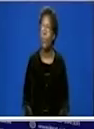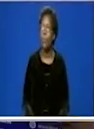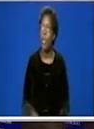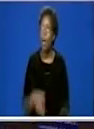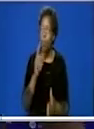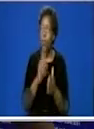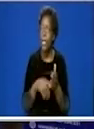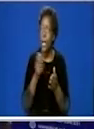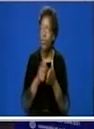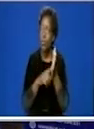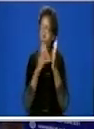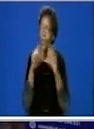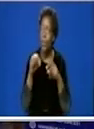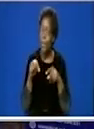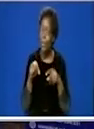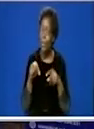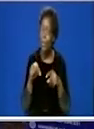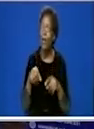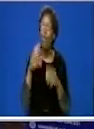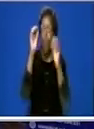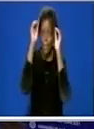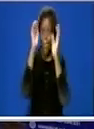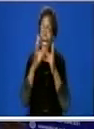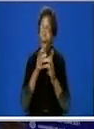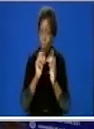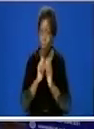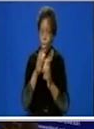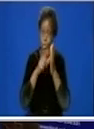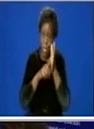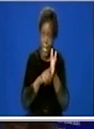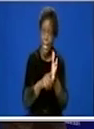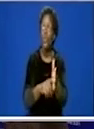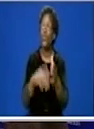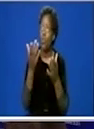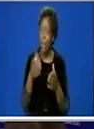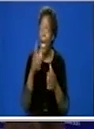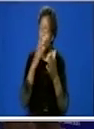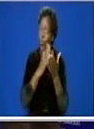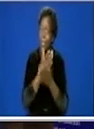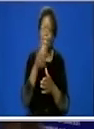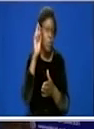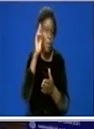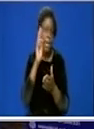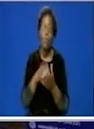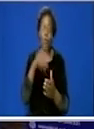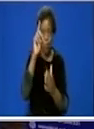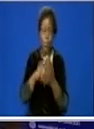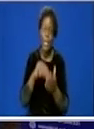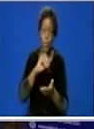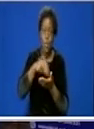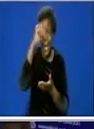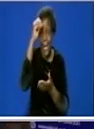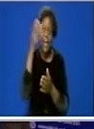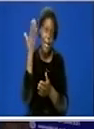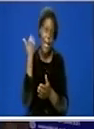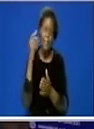What are you demonstrating today? Ah, Malim, I'm not holding any demonstrations. Actually, you know, this one is to remind me of what we studied in the last